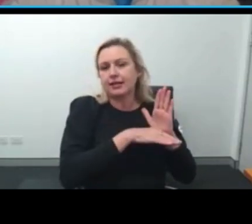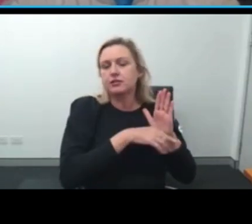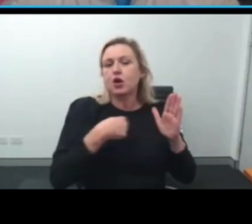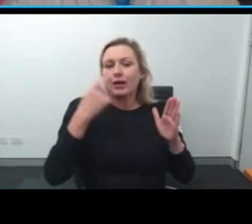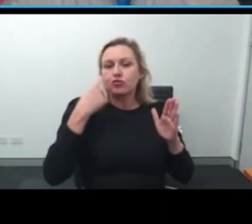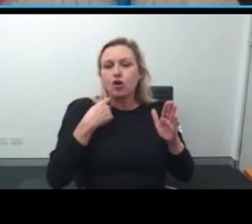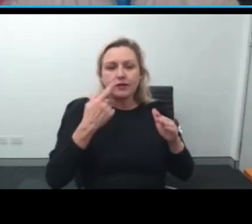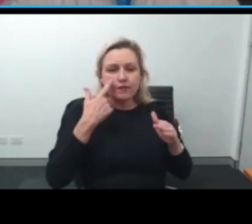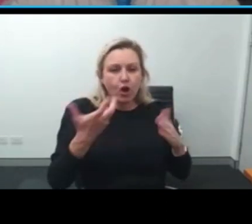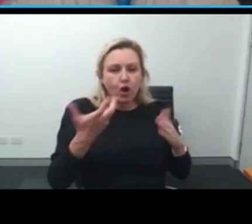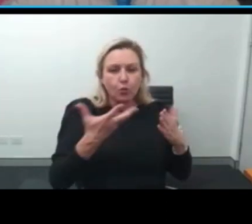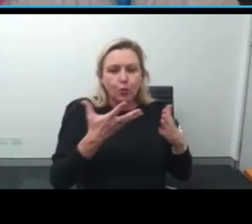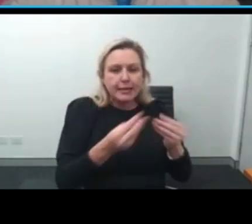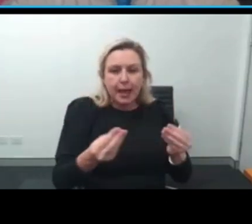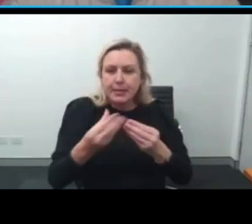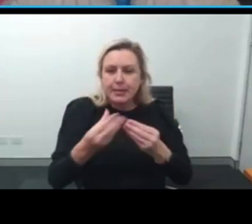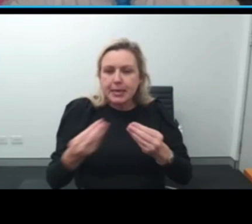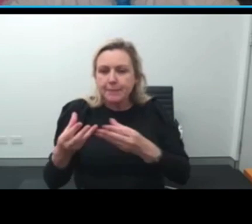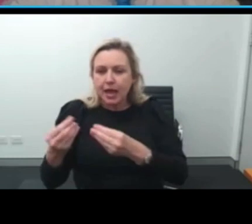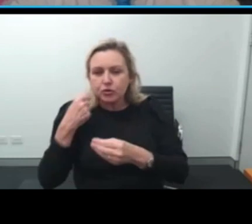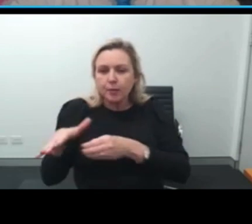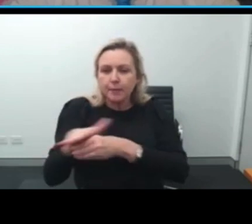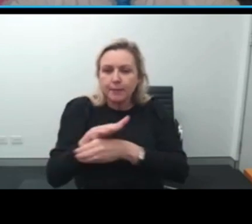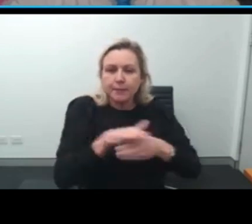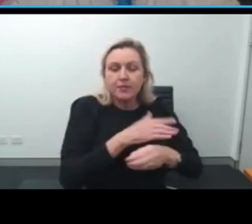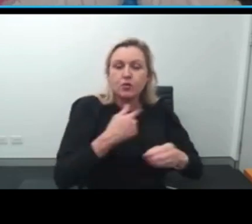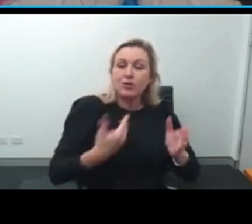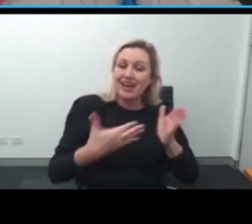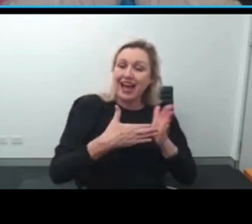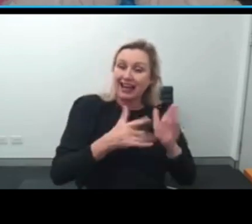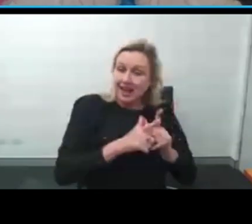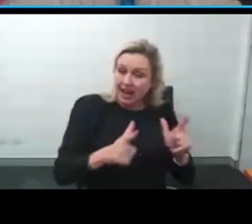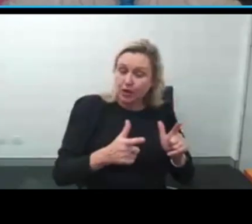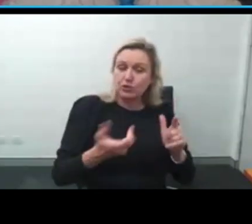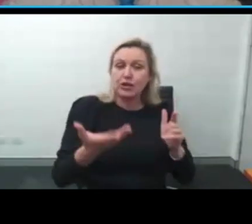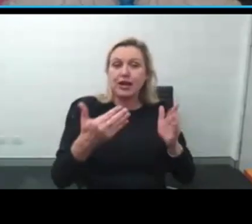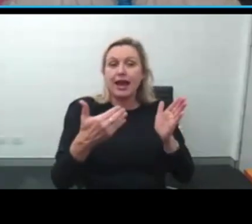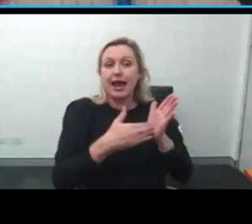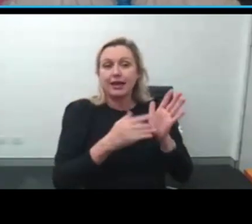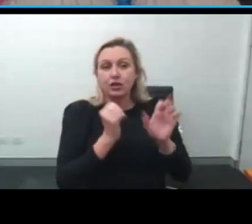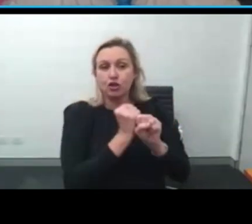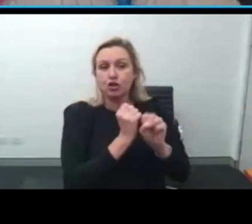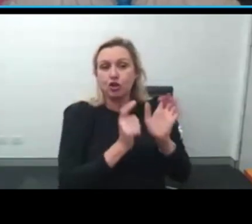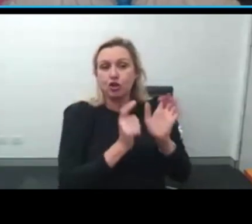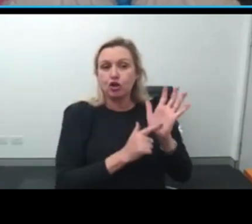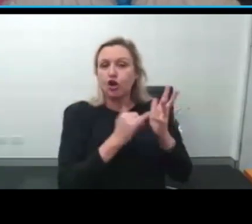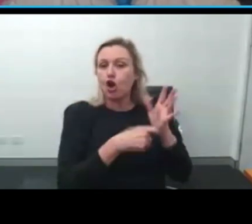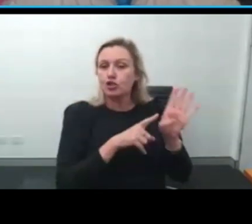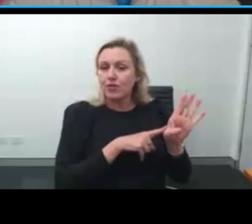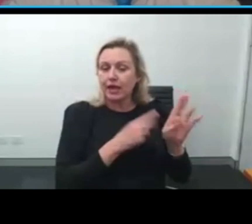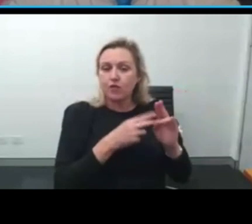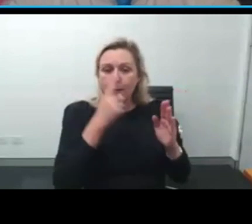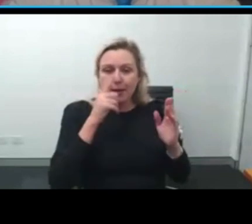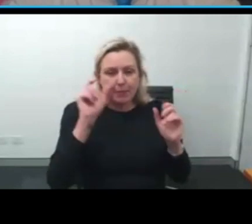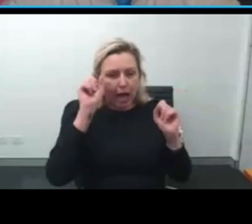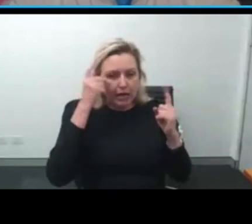key gaps. We also refined language and added a glossary of terms to improve clarity. So in order to determine how to best